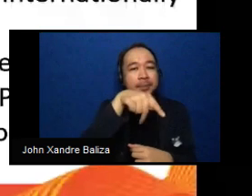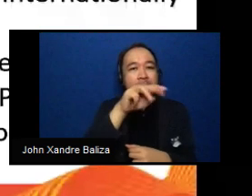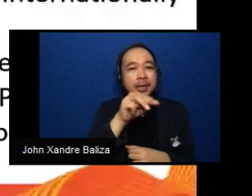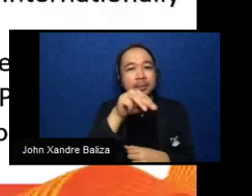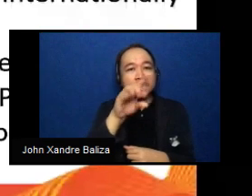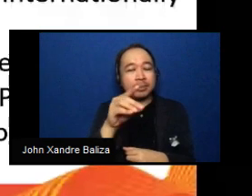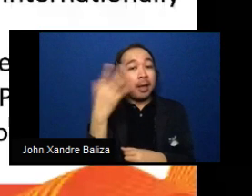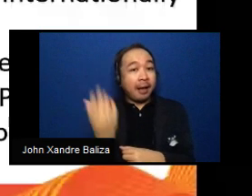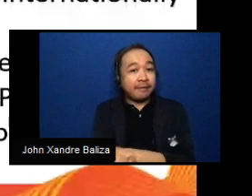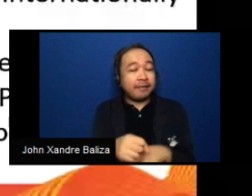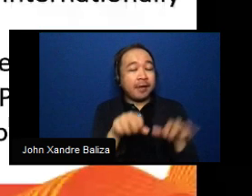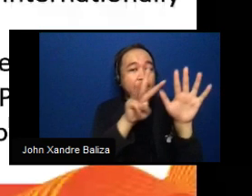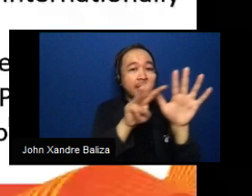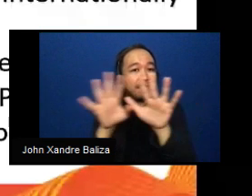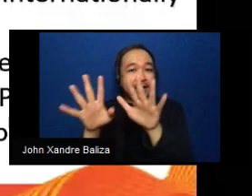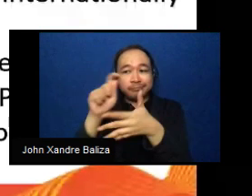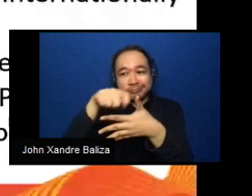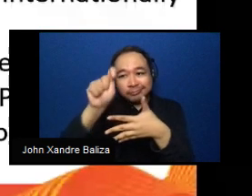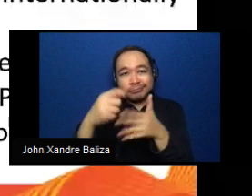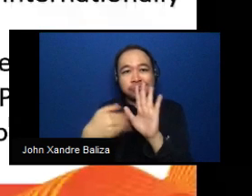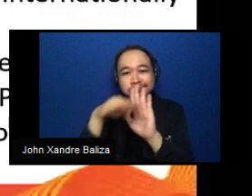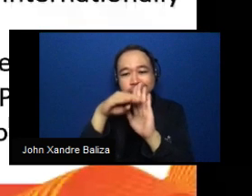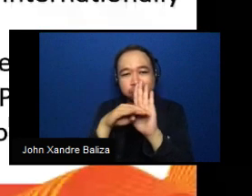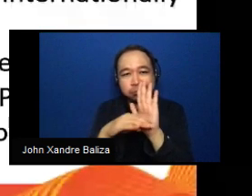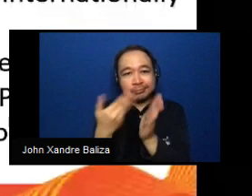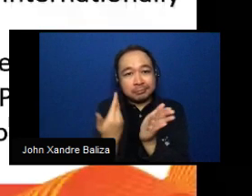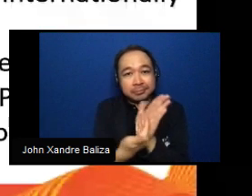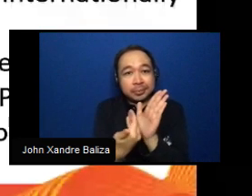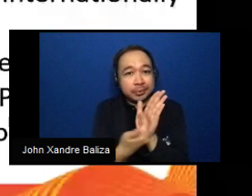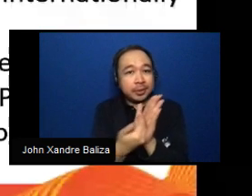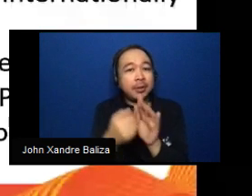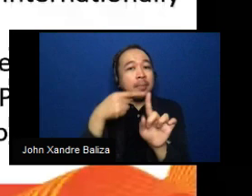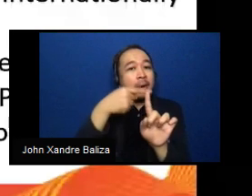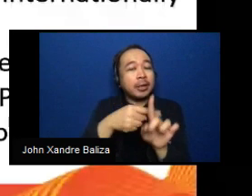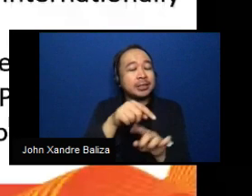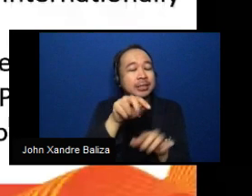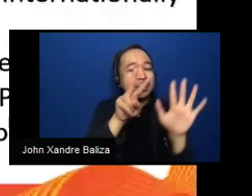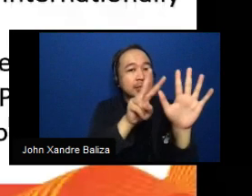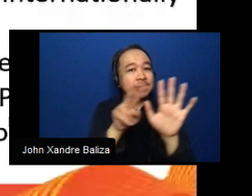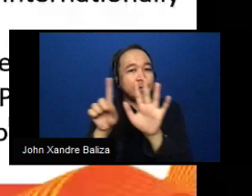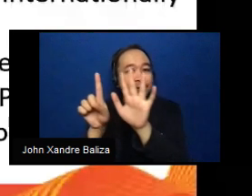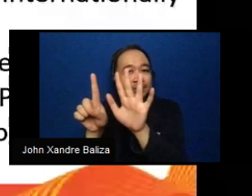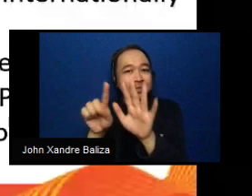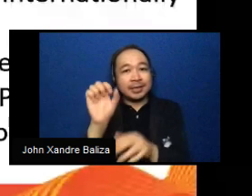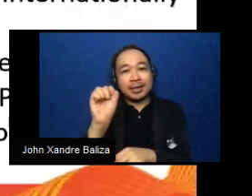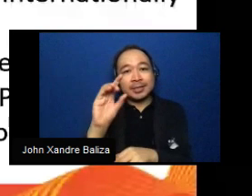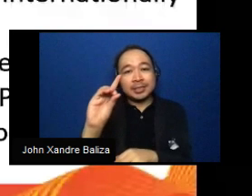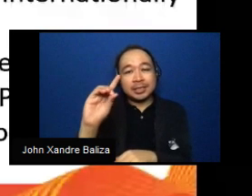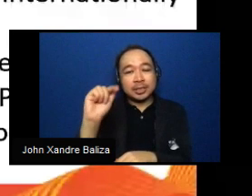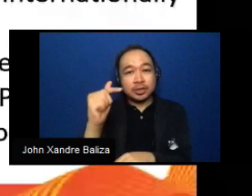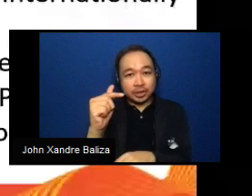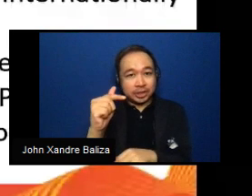including 76 indicators drawn from the Sustainable Development Goal Indicator Framework, and